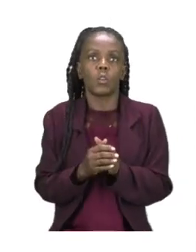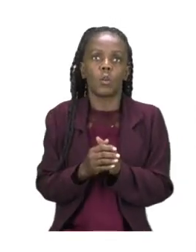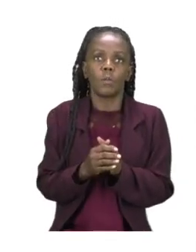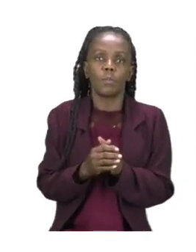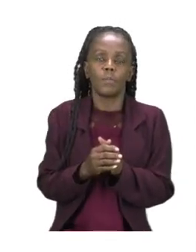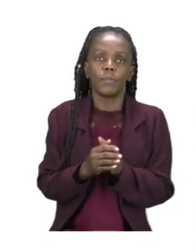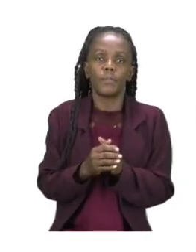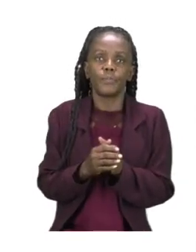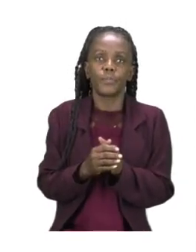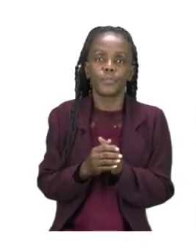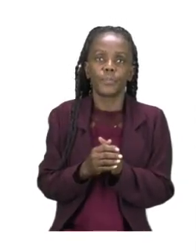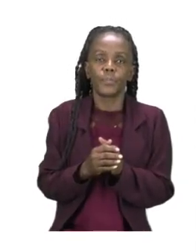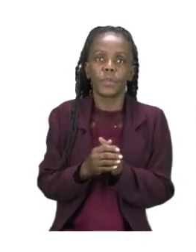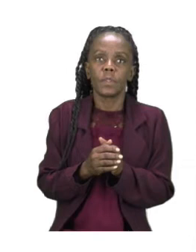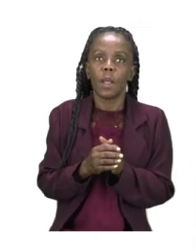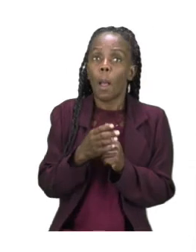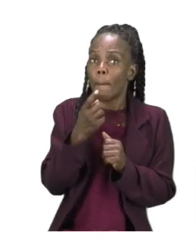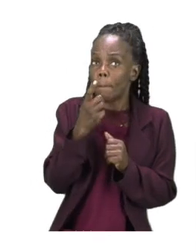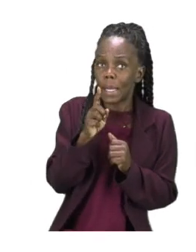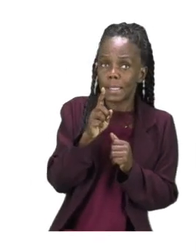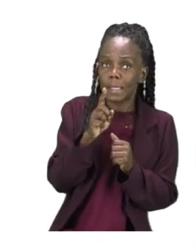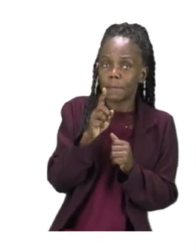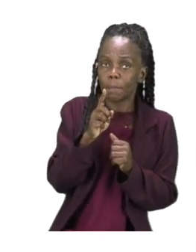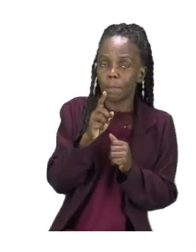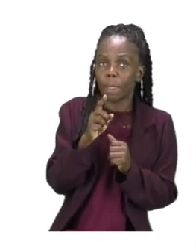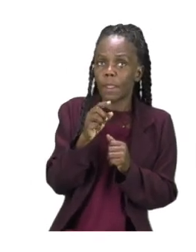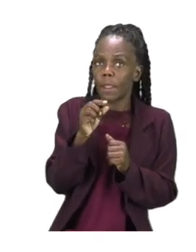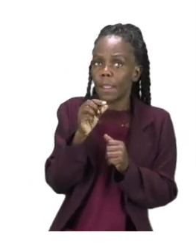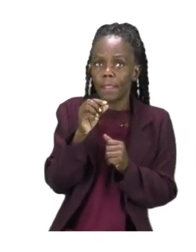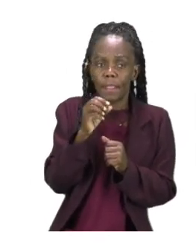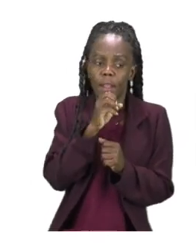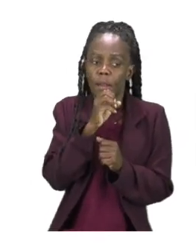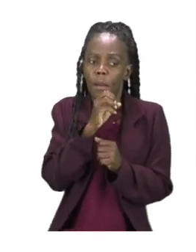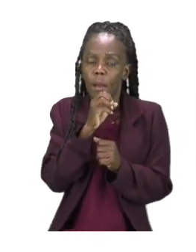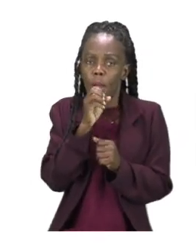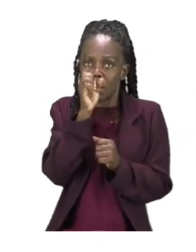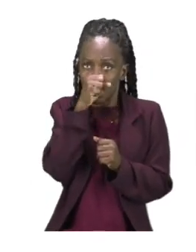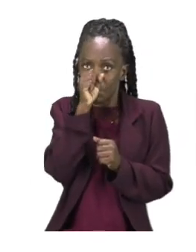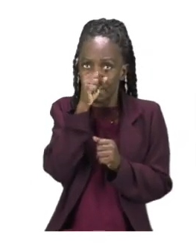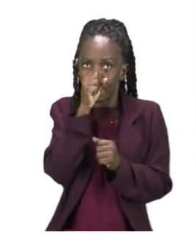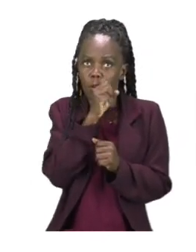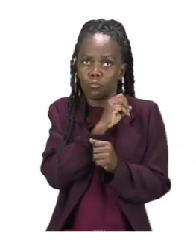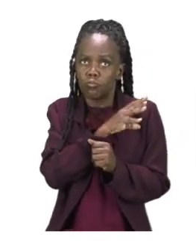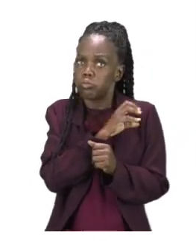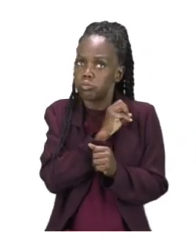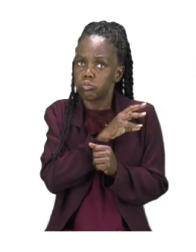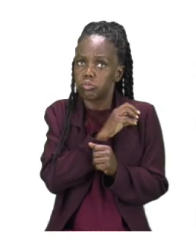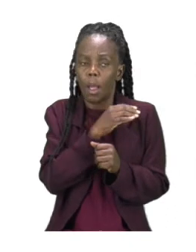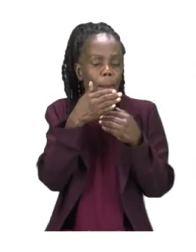house down." The little pigs were frightened, but they did